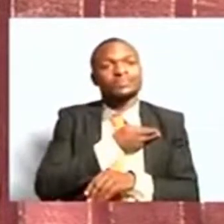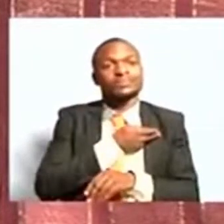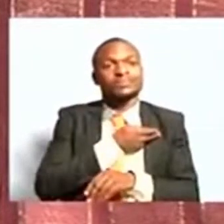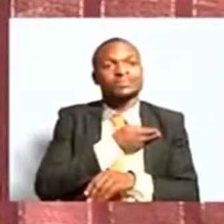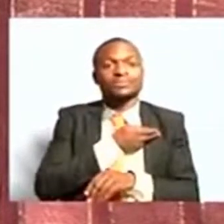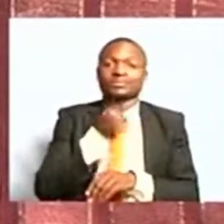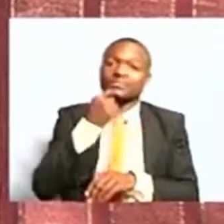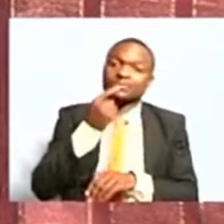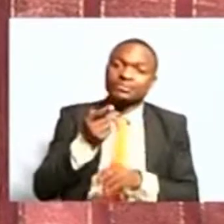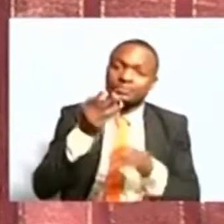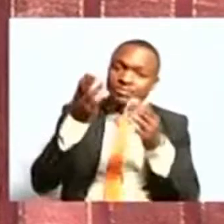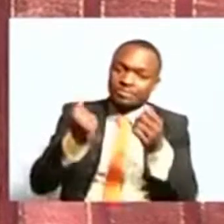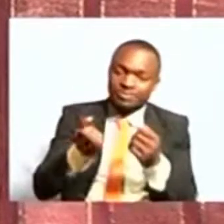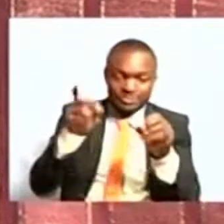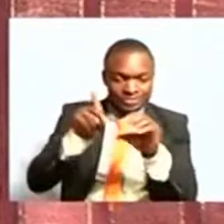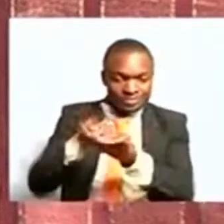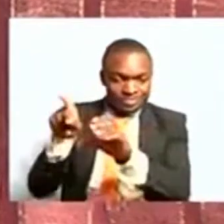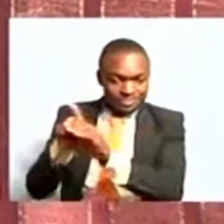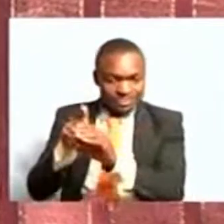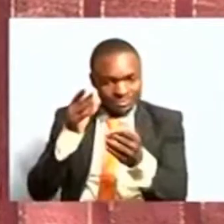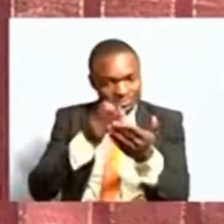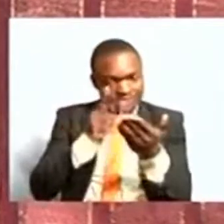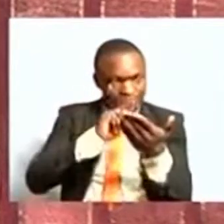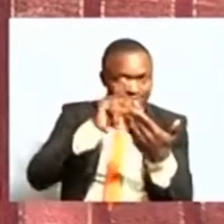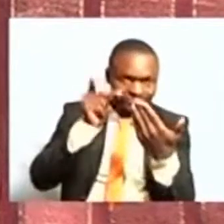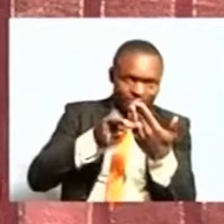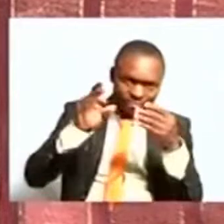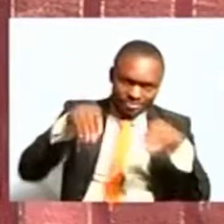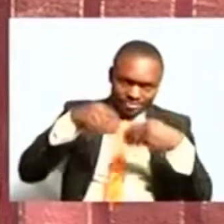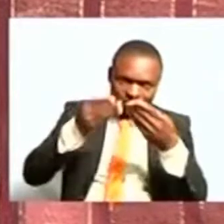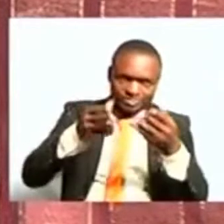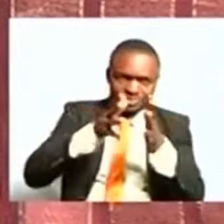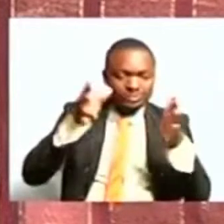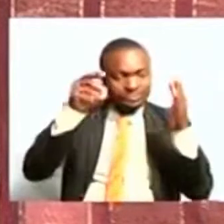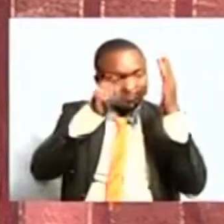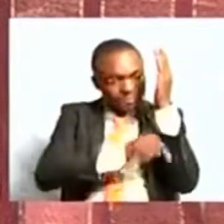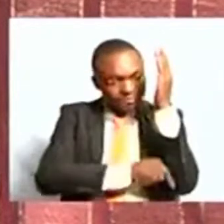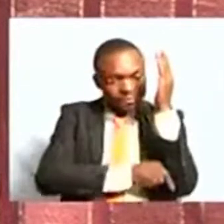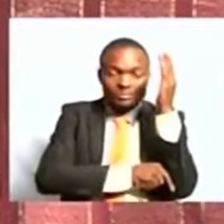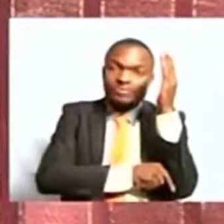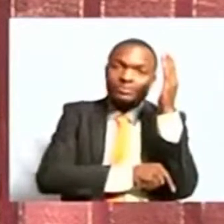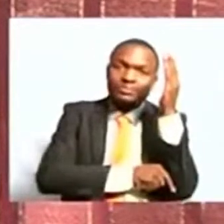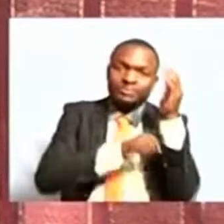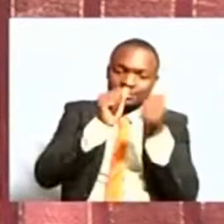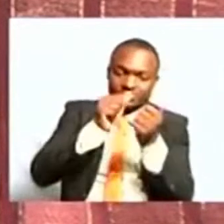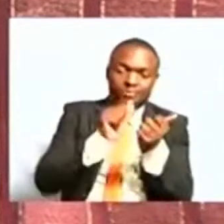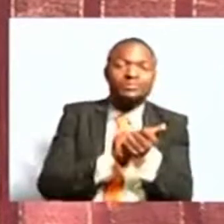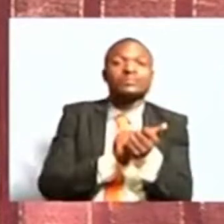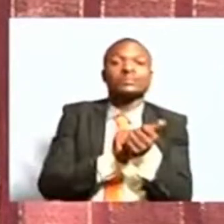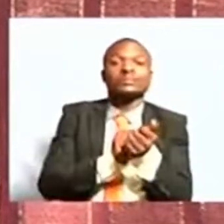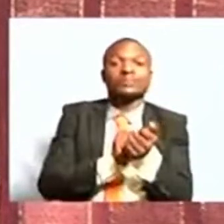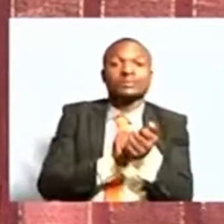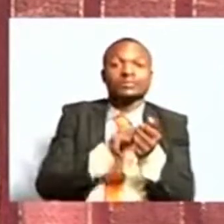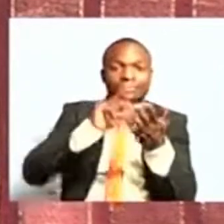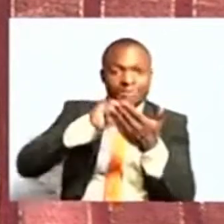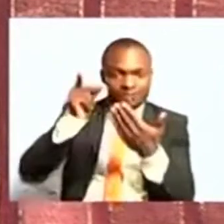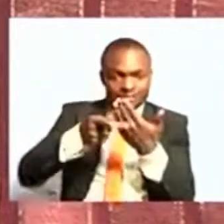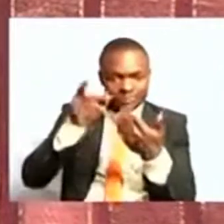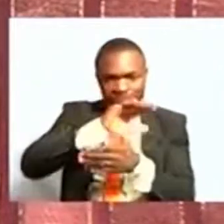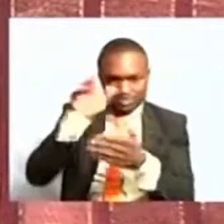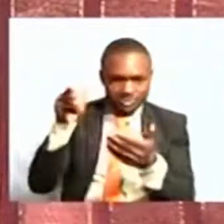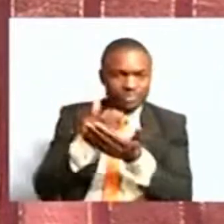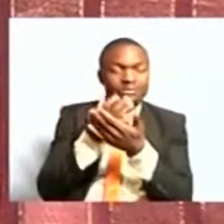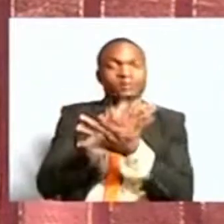and tell us they would like to be part of this event, so that we give them more details about the event. So everybody is free to